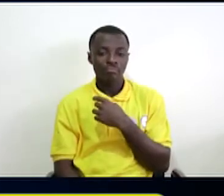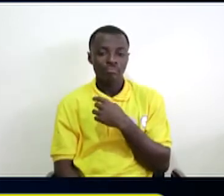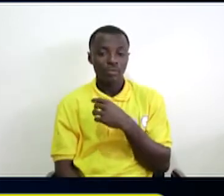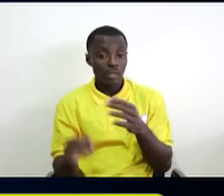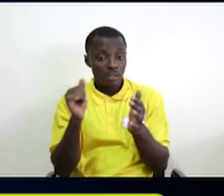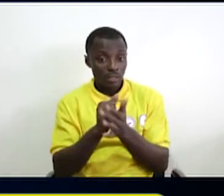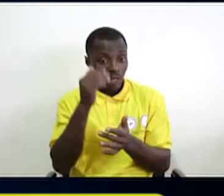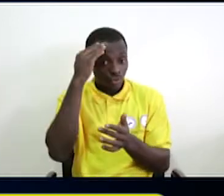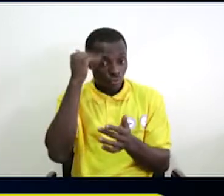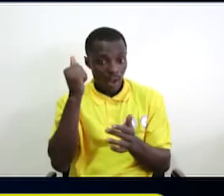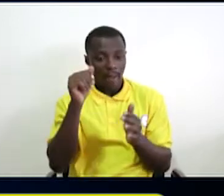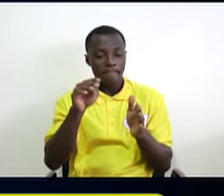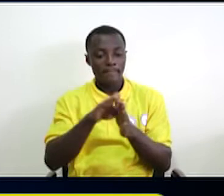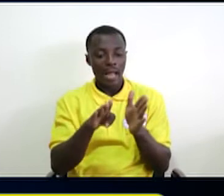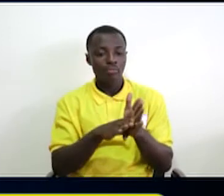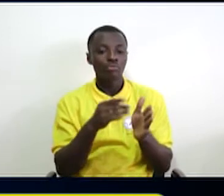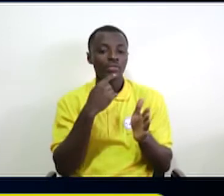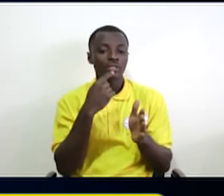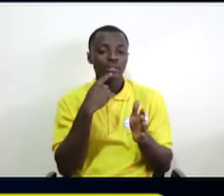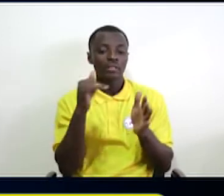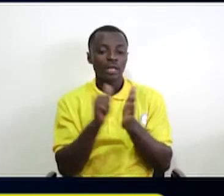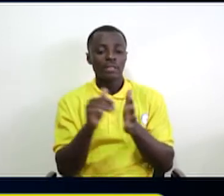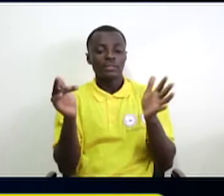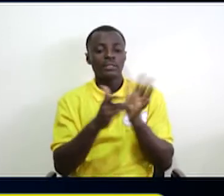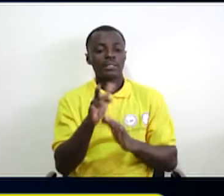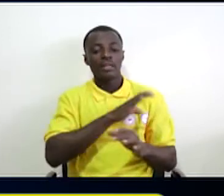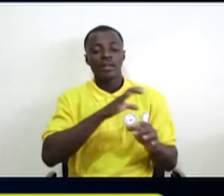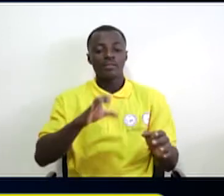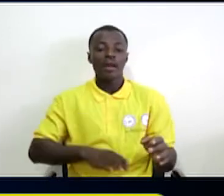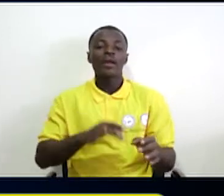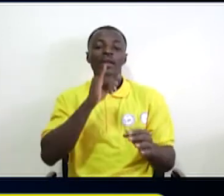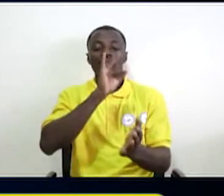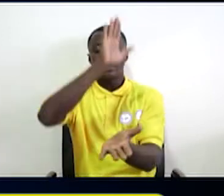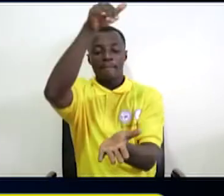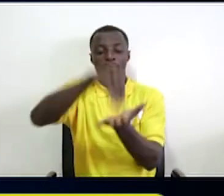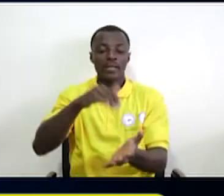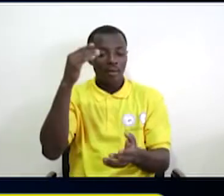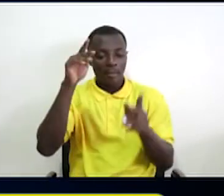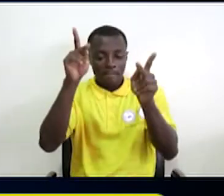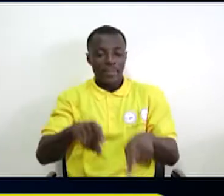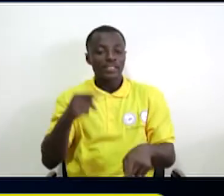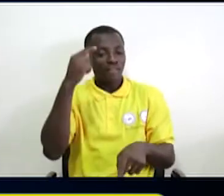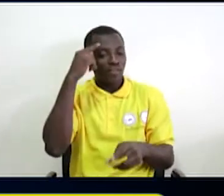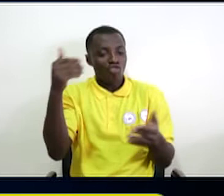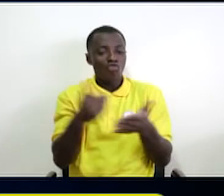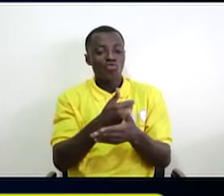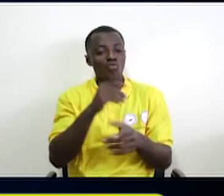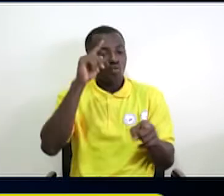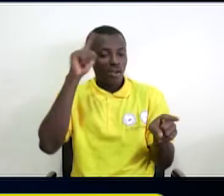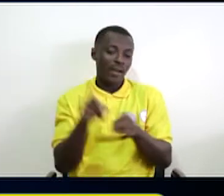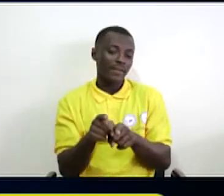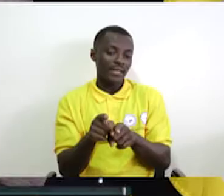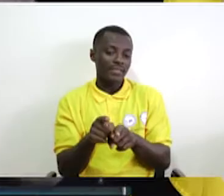That is what the scripture says. He is the mediator of the new covenant. The old covenant